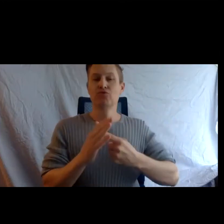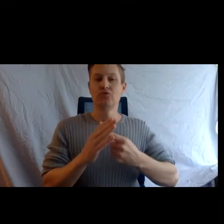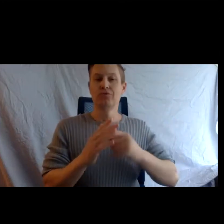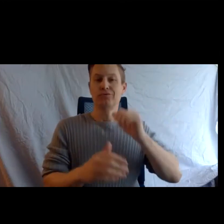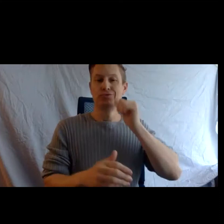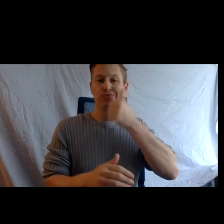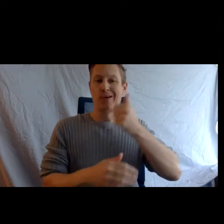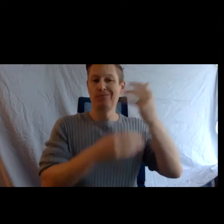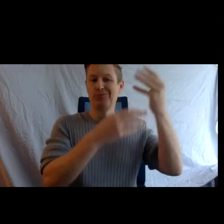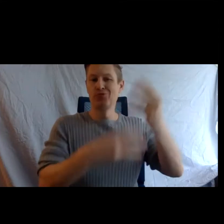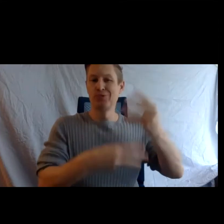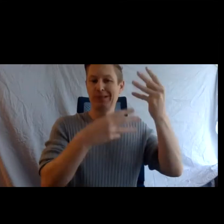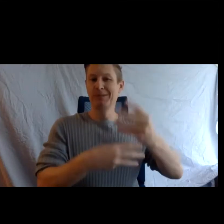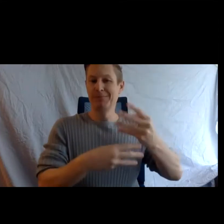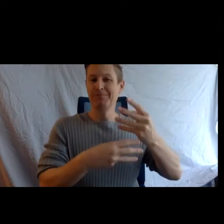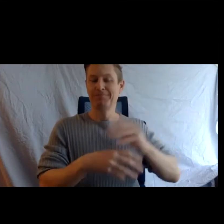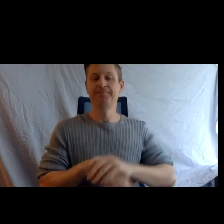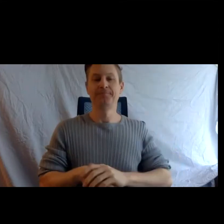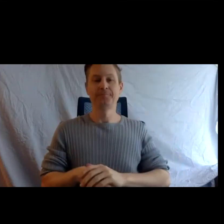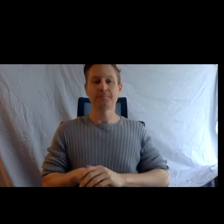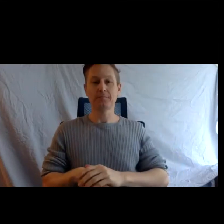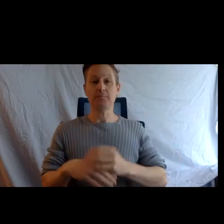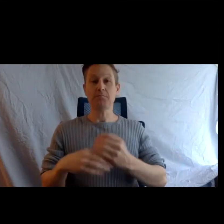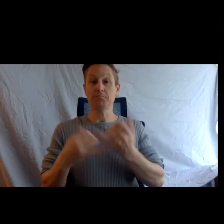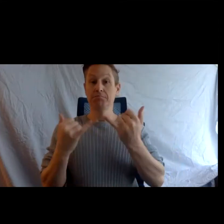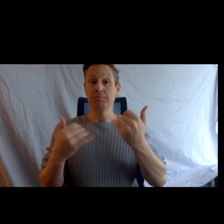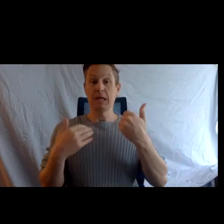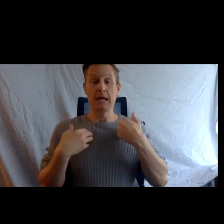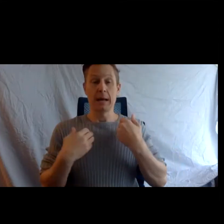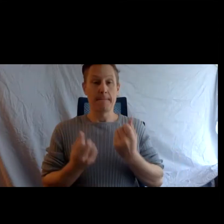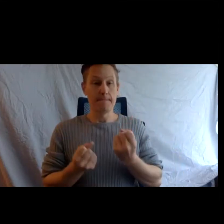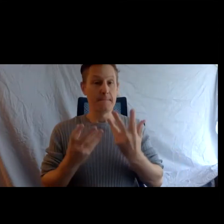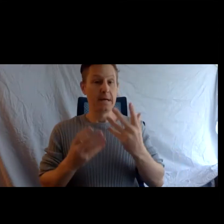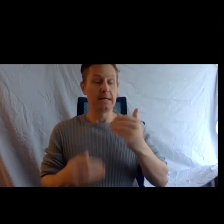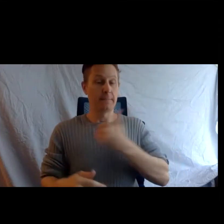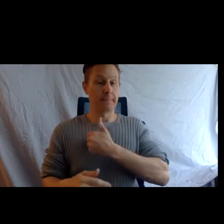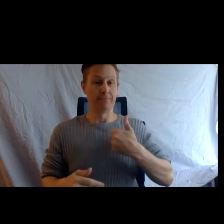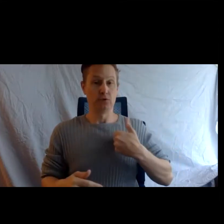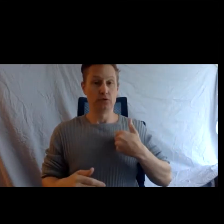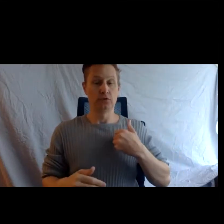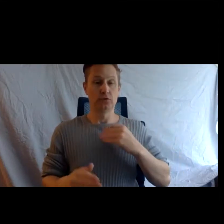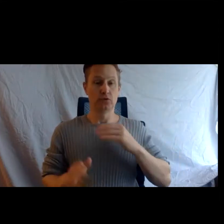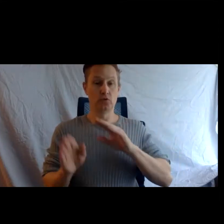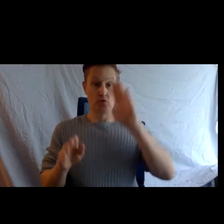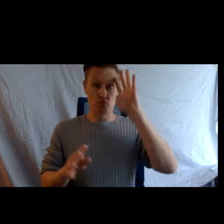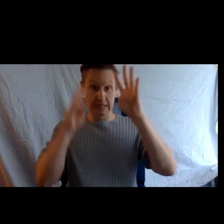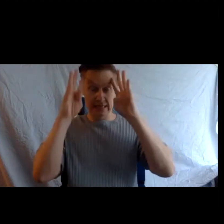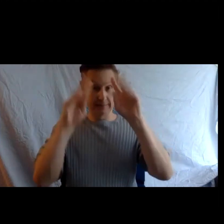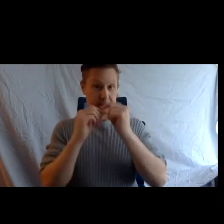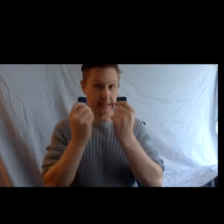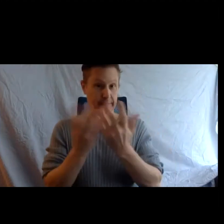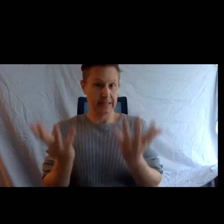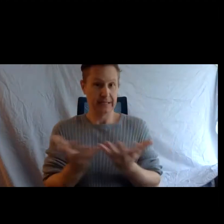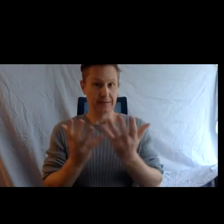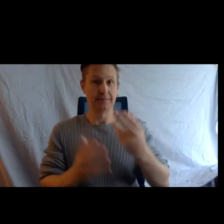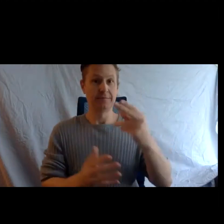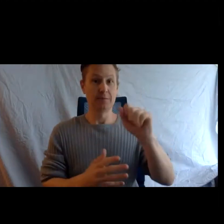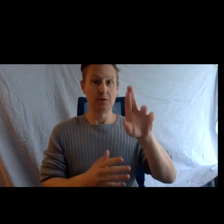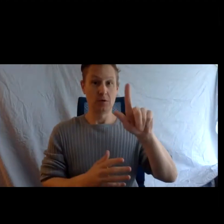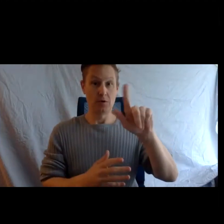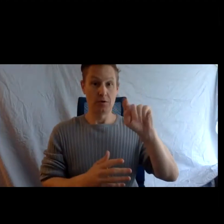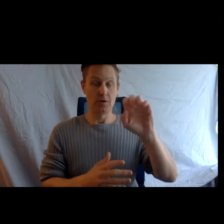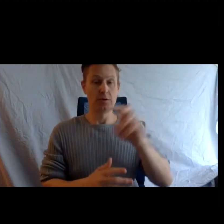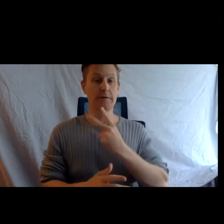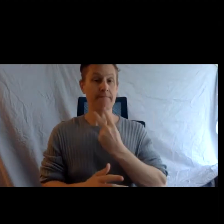on Netflix. Today, we have several members of the creative production team with us, including Hartley, the actor who voices Ari,